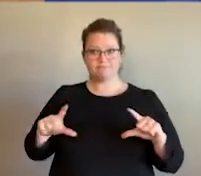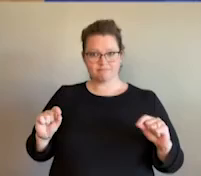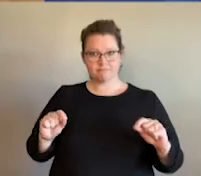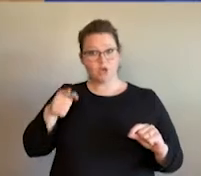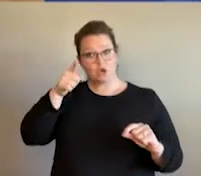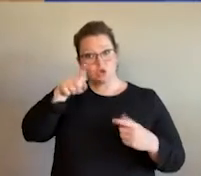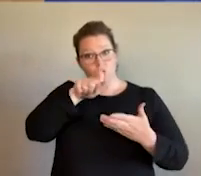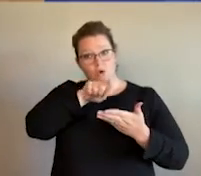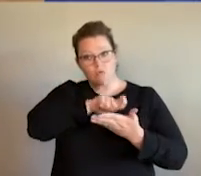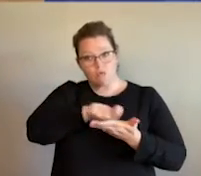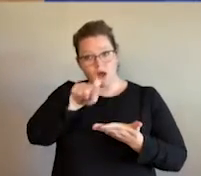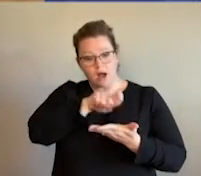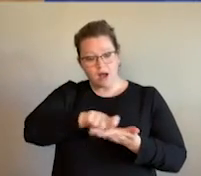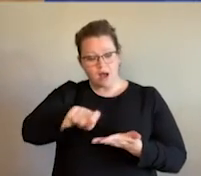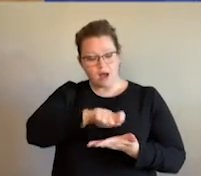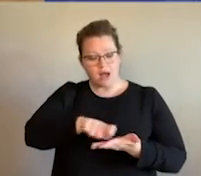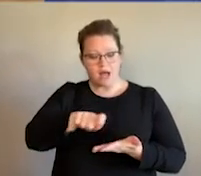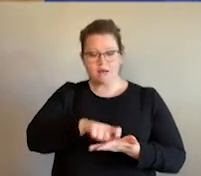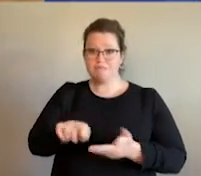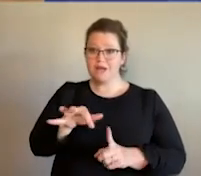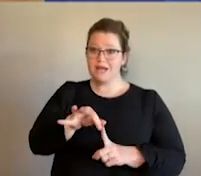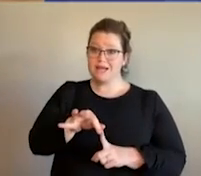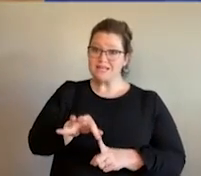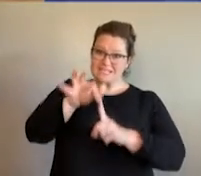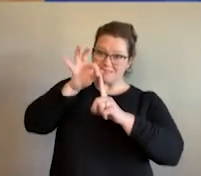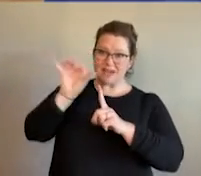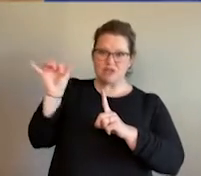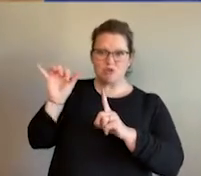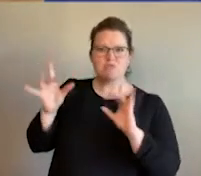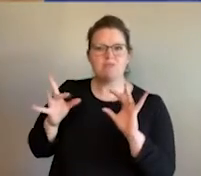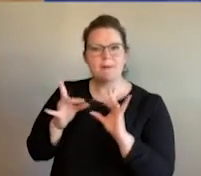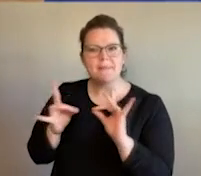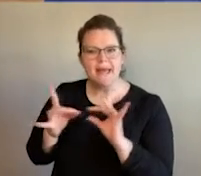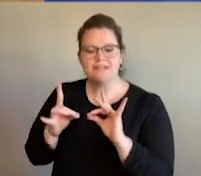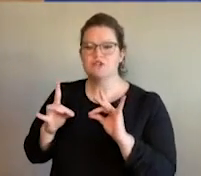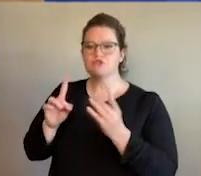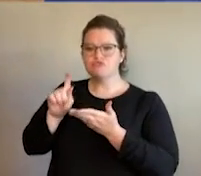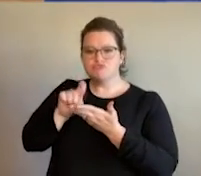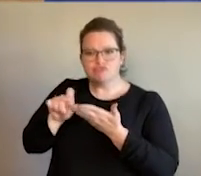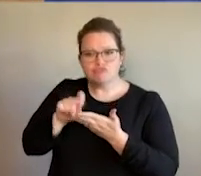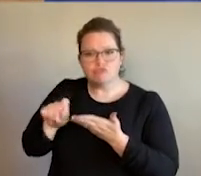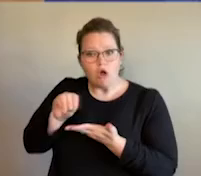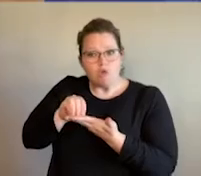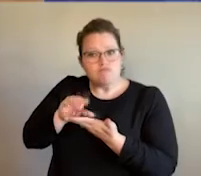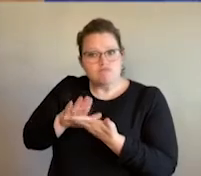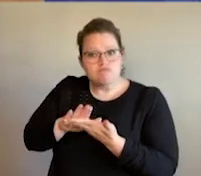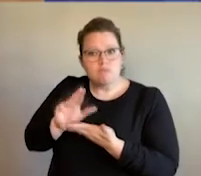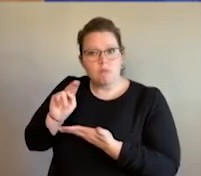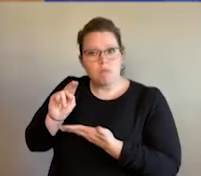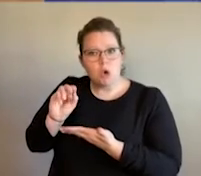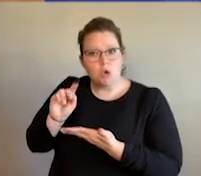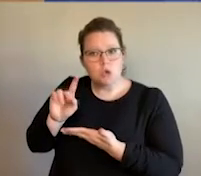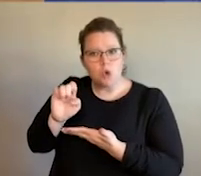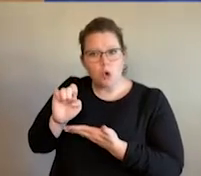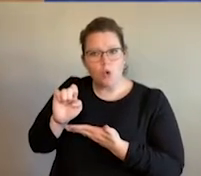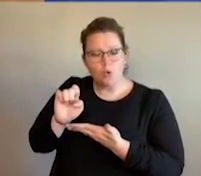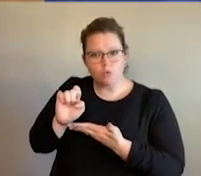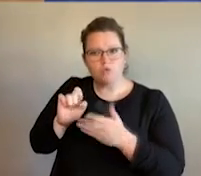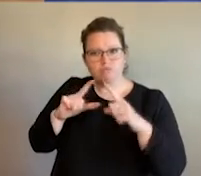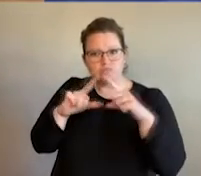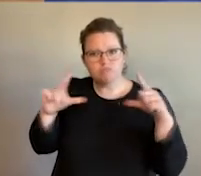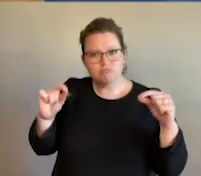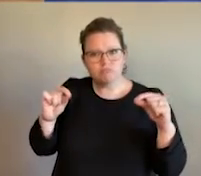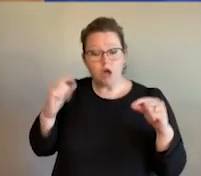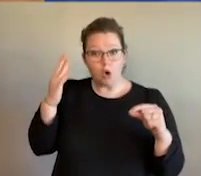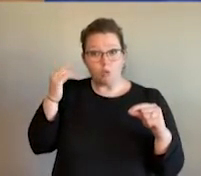can write a special little message or a note on each strip. Now, why we call it hot